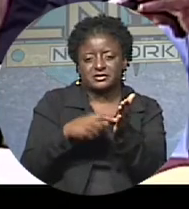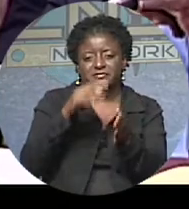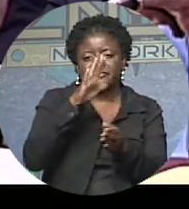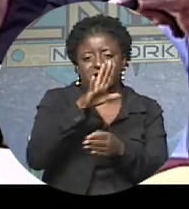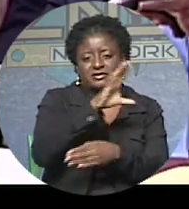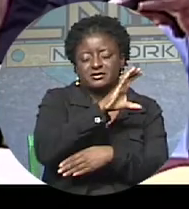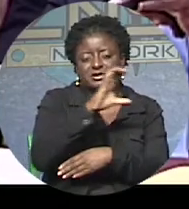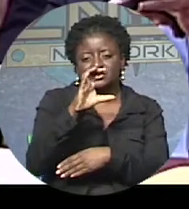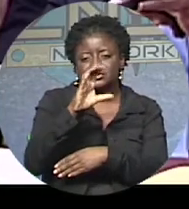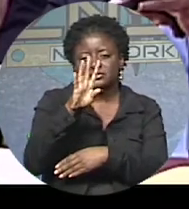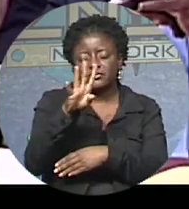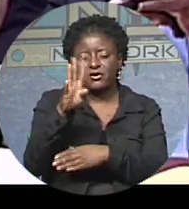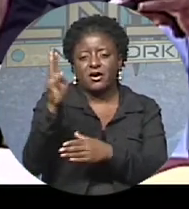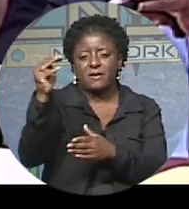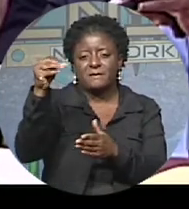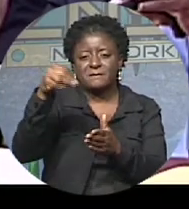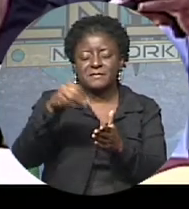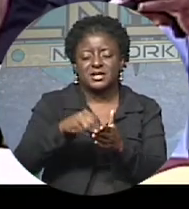million.